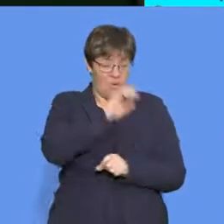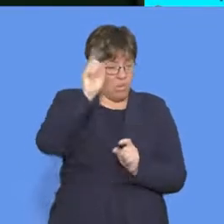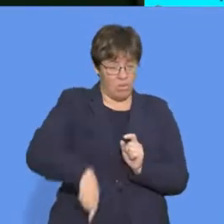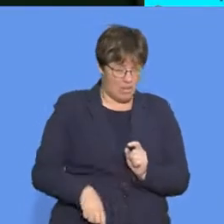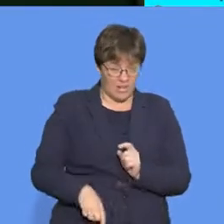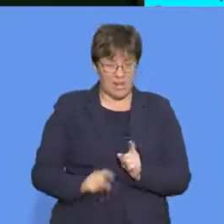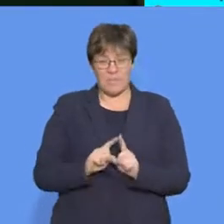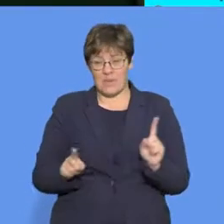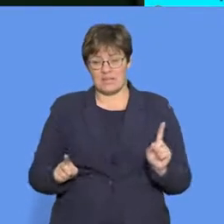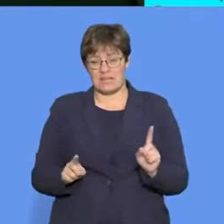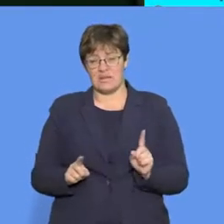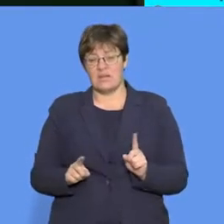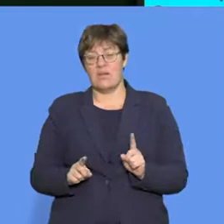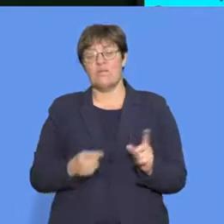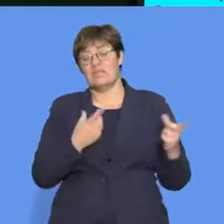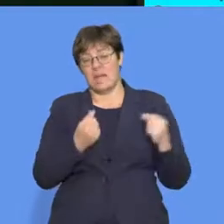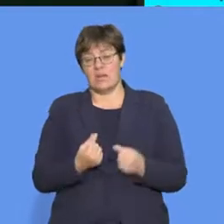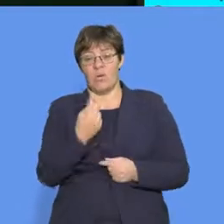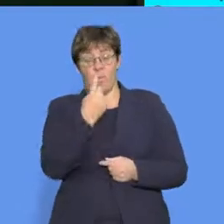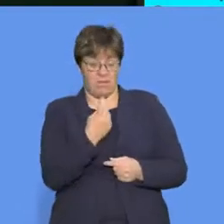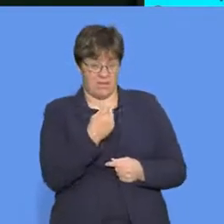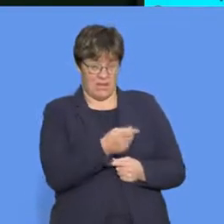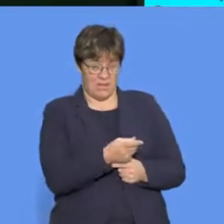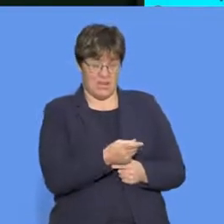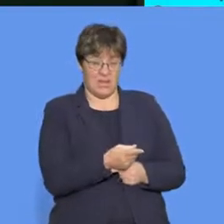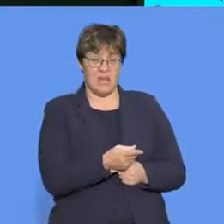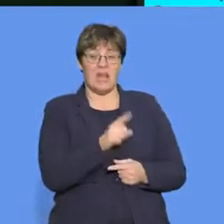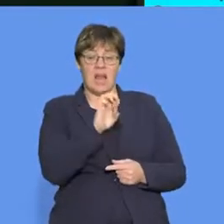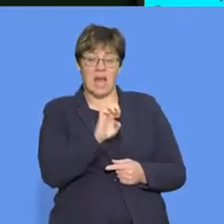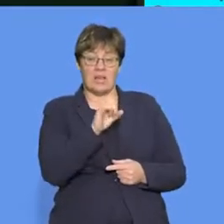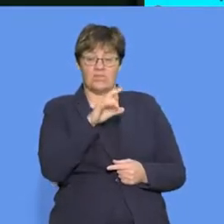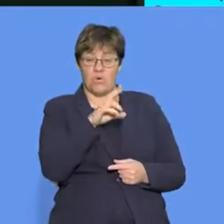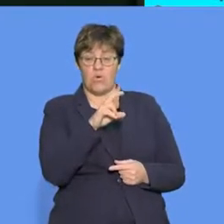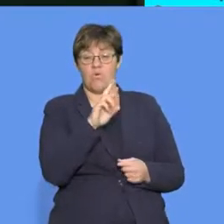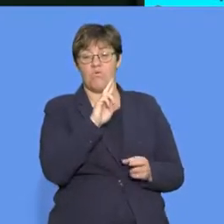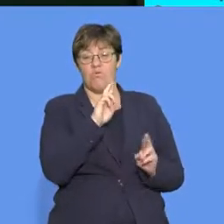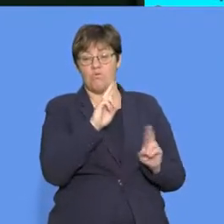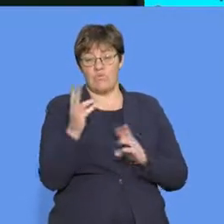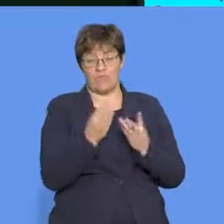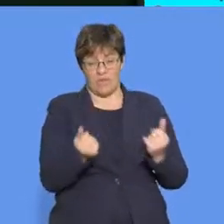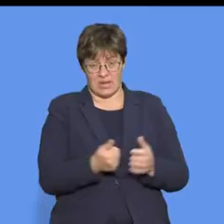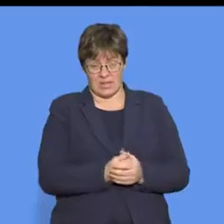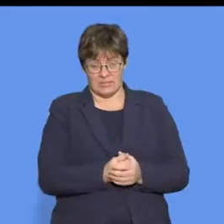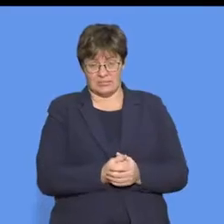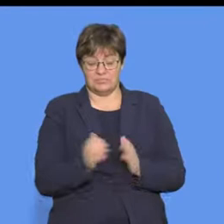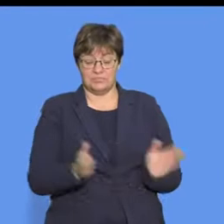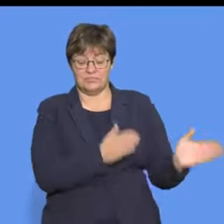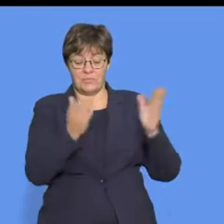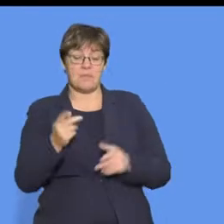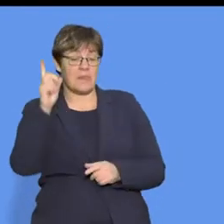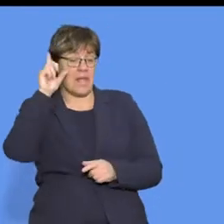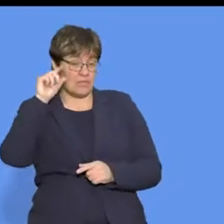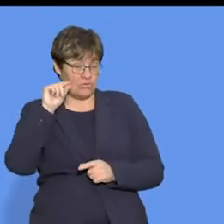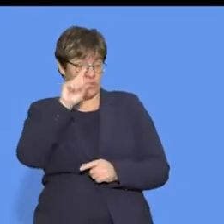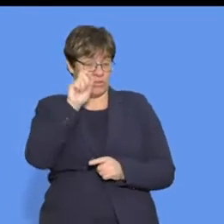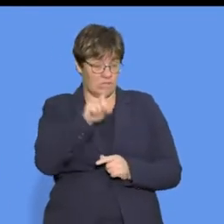to cover all of them, but in this case we've done one of them, the electrorefining. So here's an